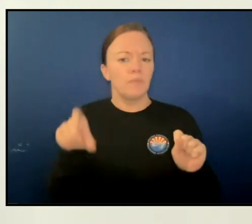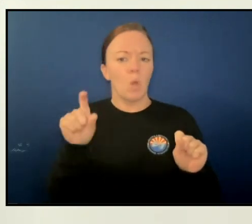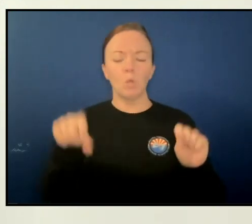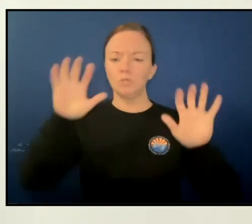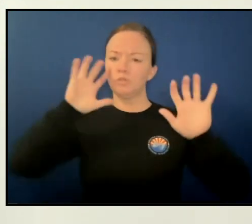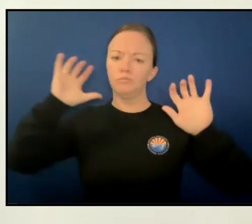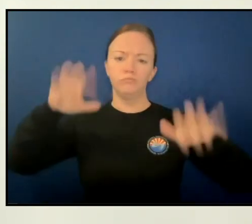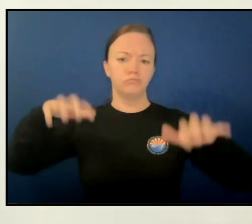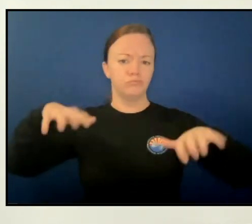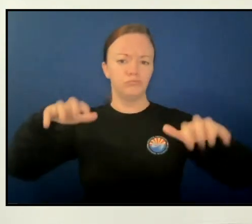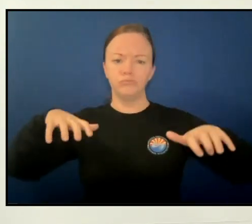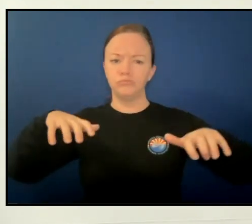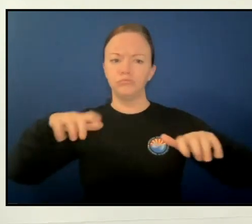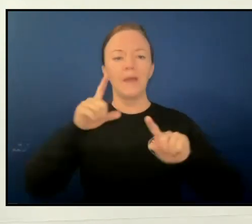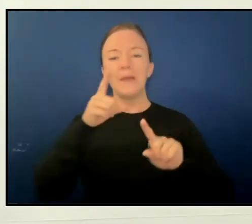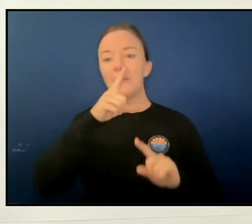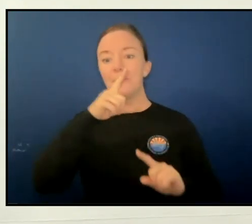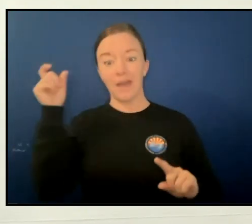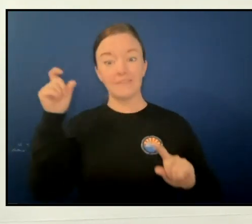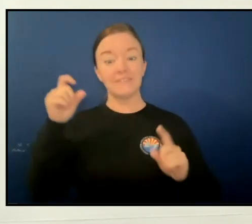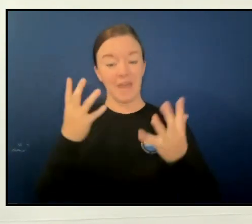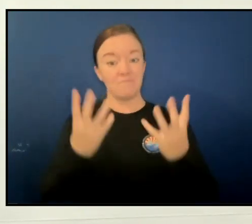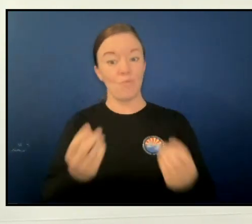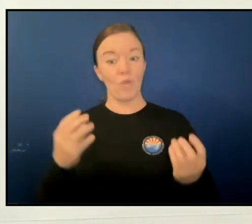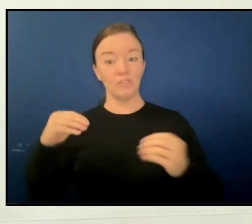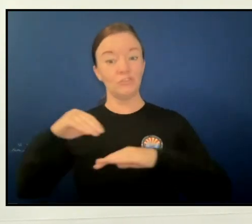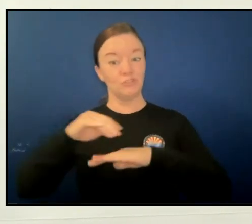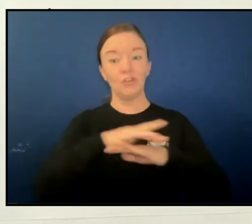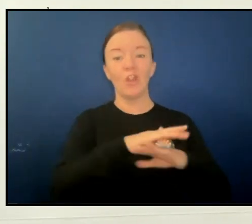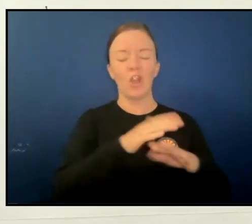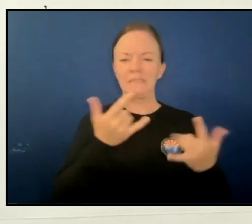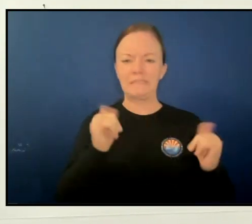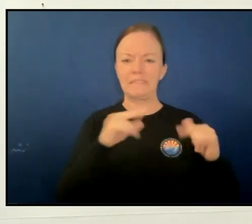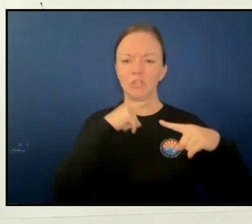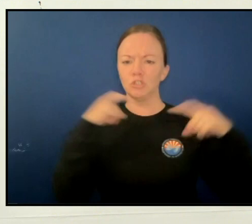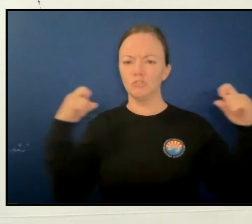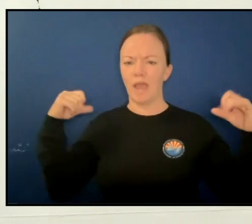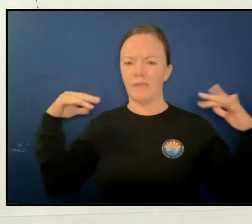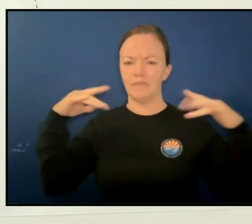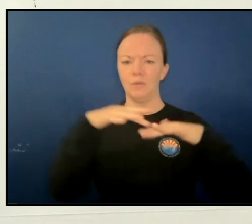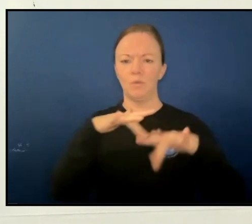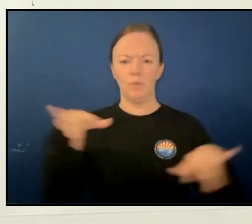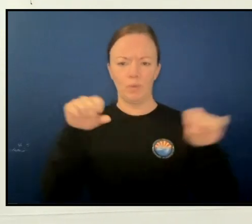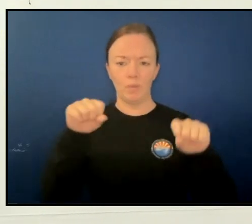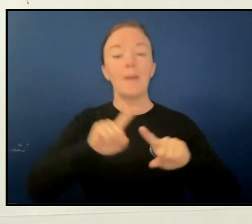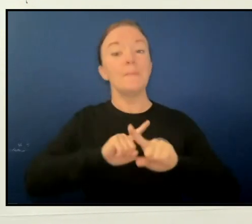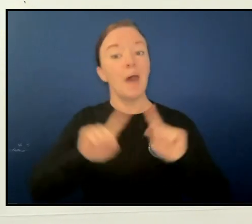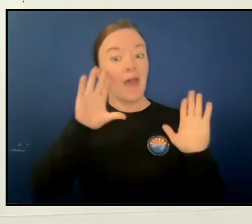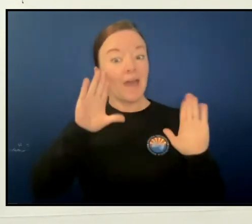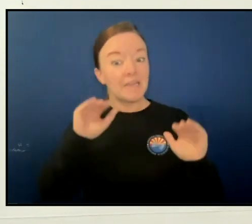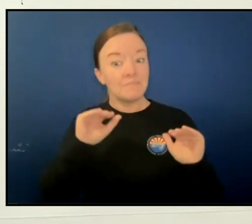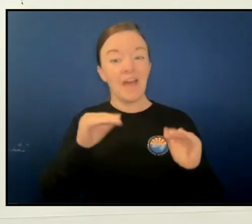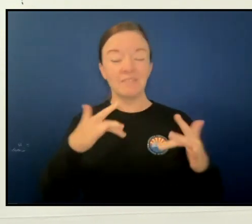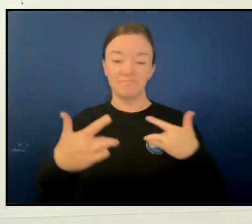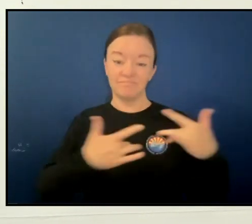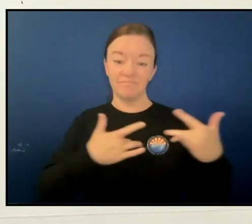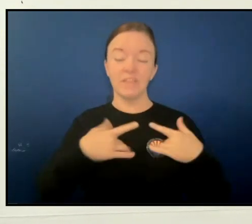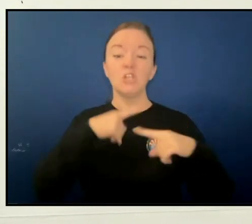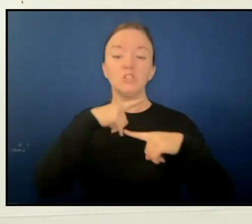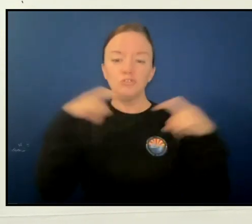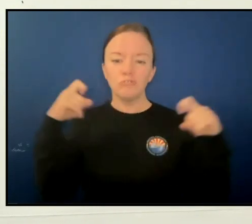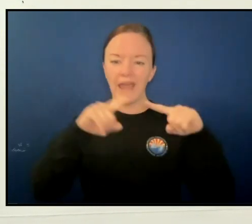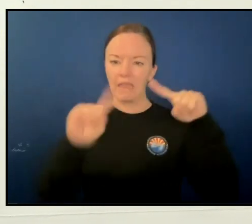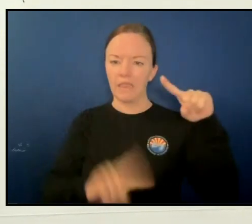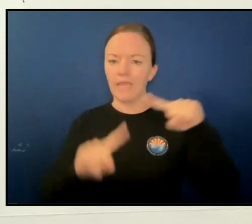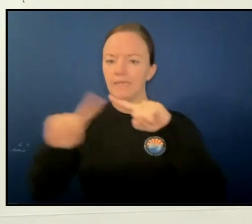brought all of that moisture into the area. So dry lightning today is really what we're worried about for the people up there. Again, it's a